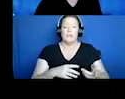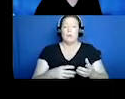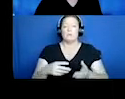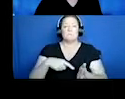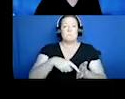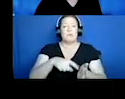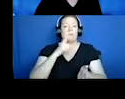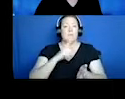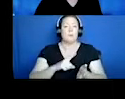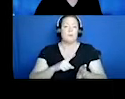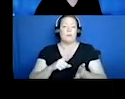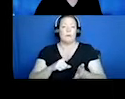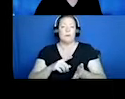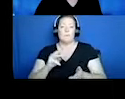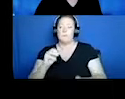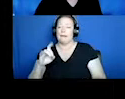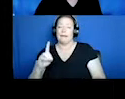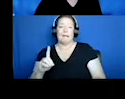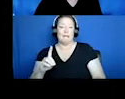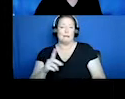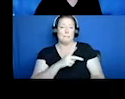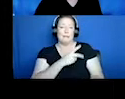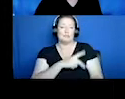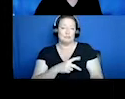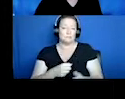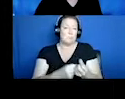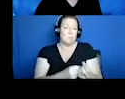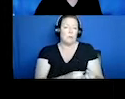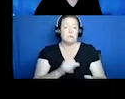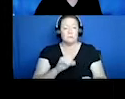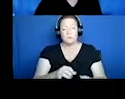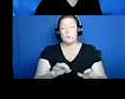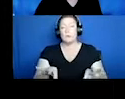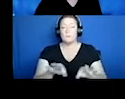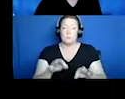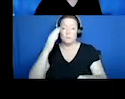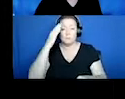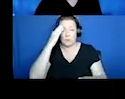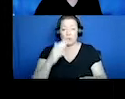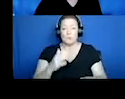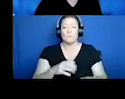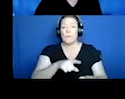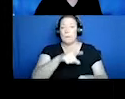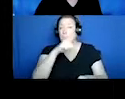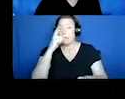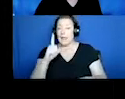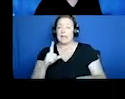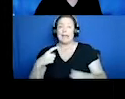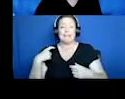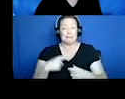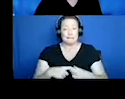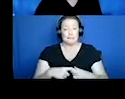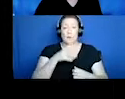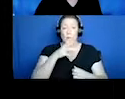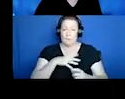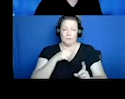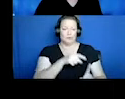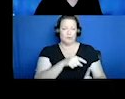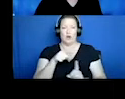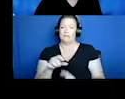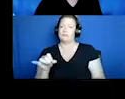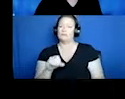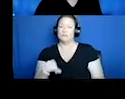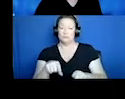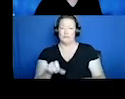for IHS and Medicaid patients. So it's also important to note that Black and Latino women were also targets of sterilization during this